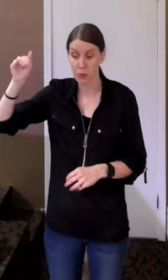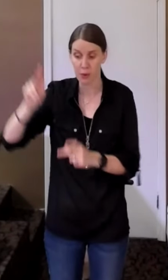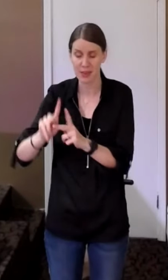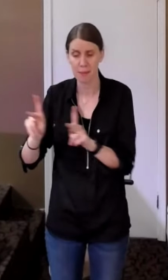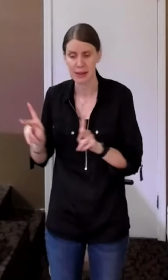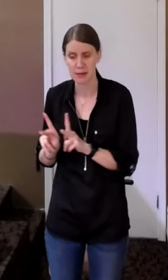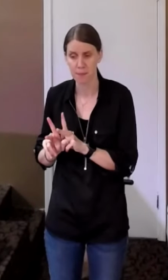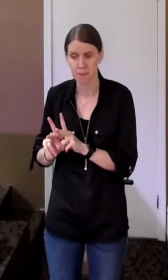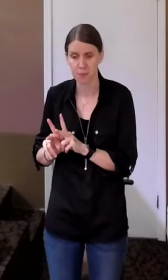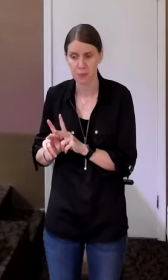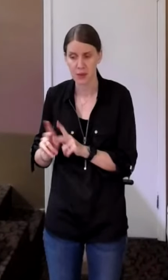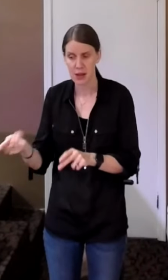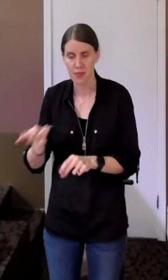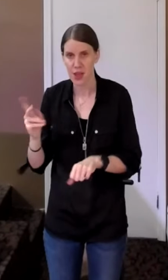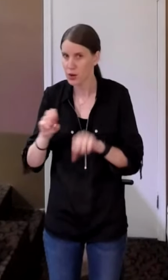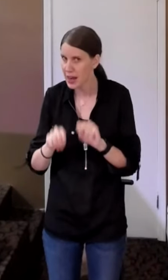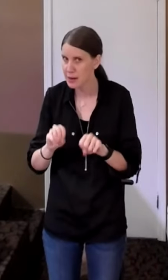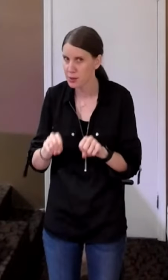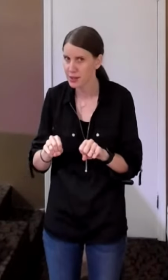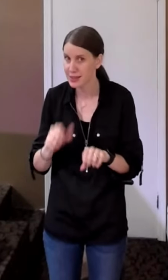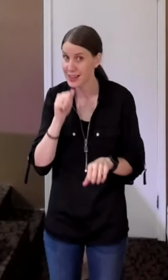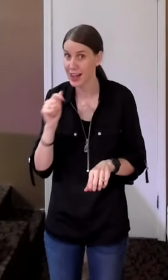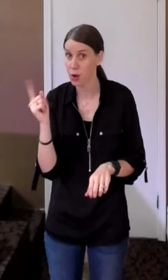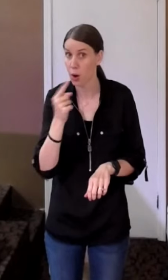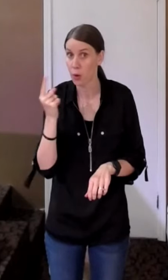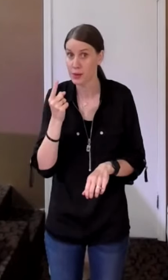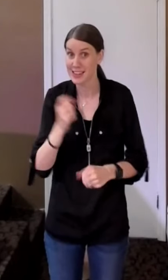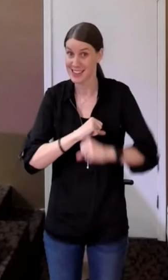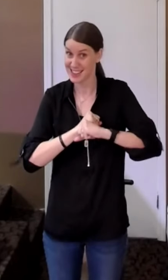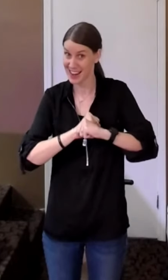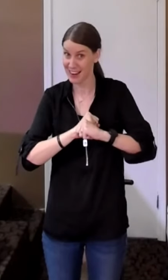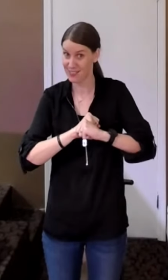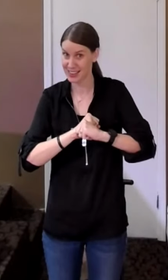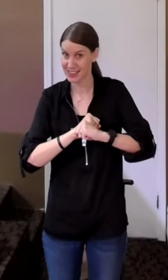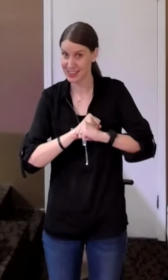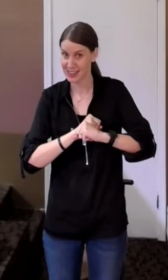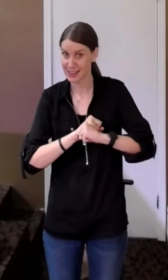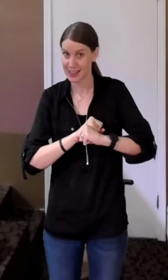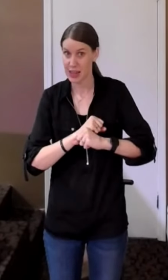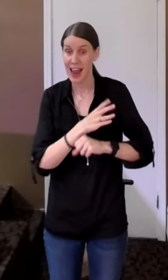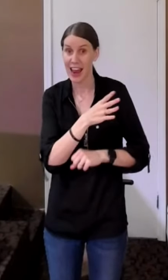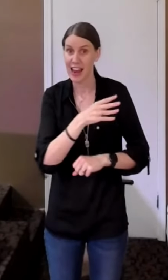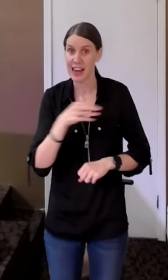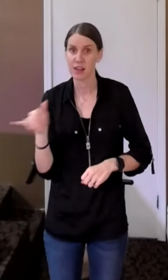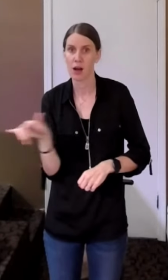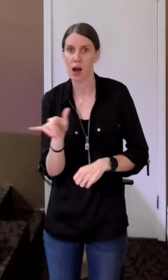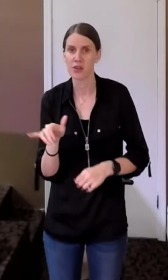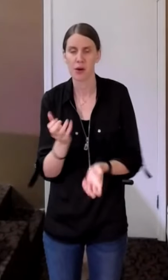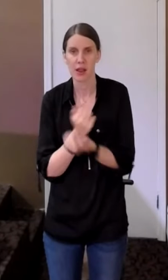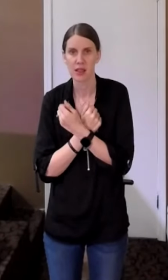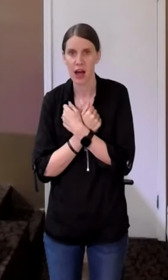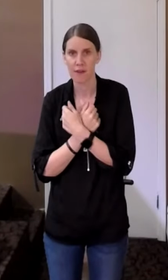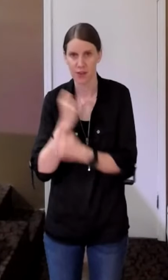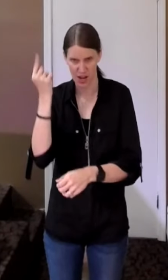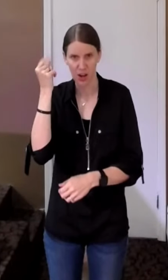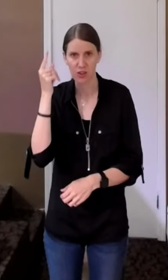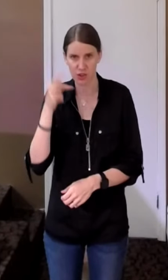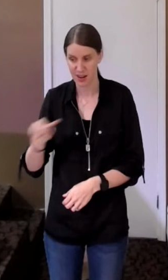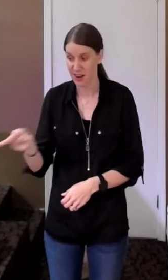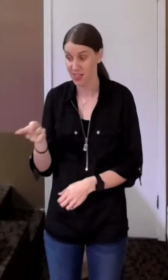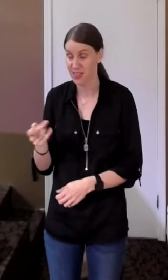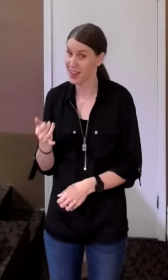environment where they are able to not only be safe and secure, but be loved and understand when they mess up,